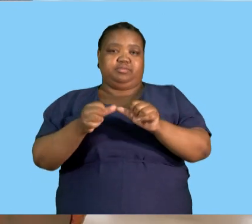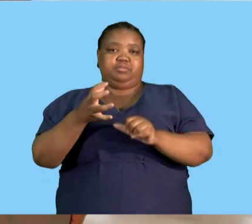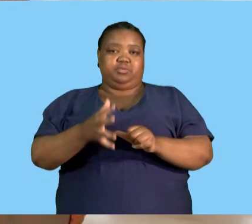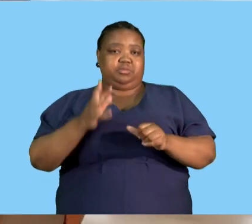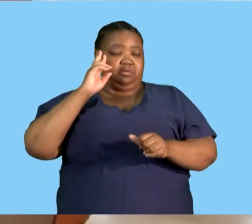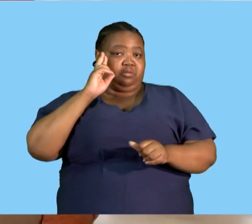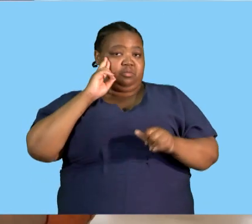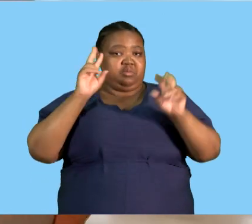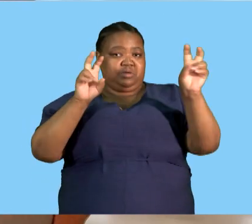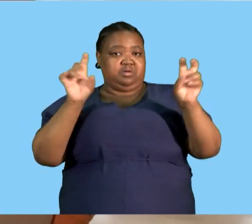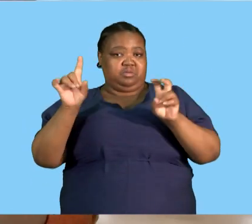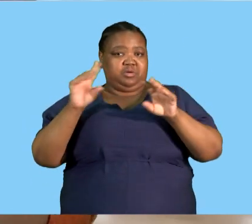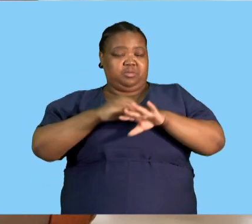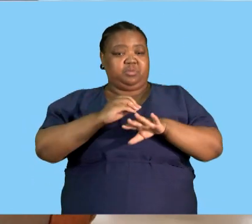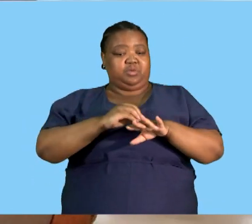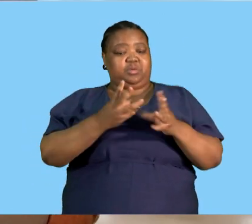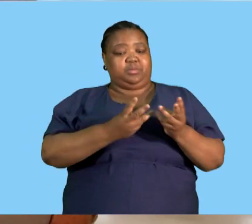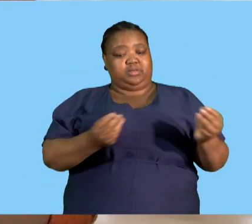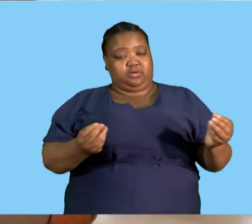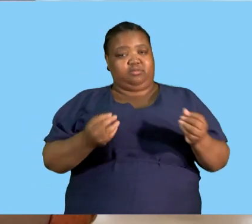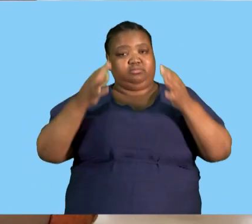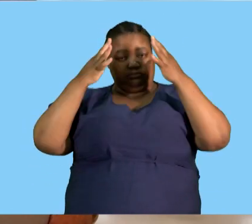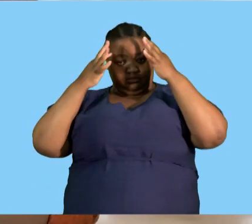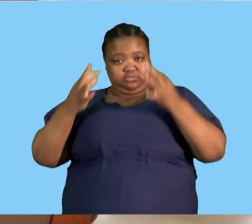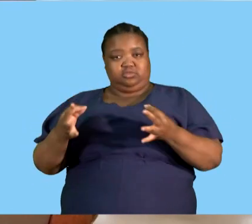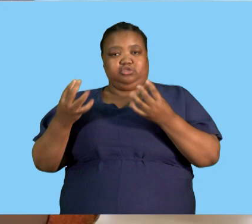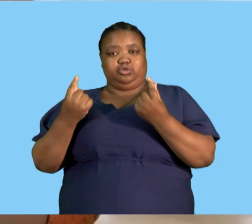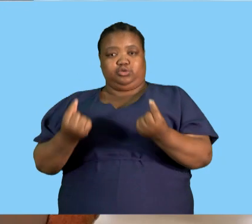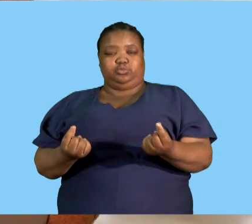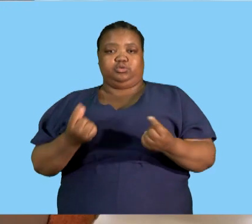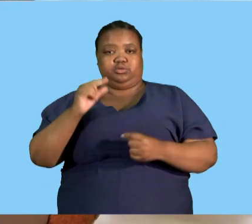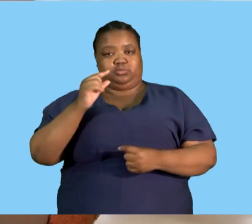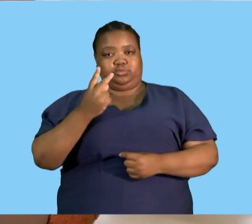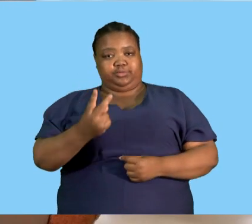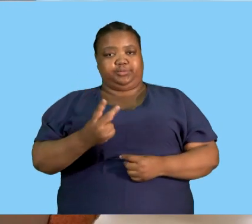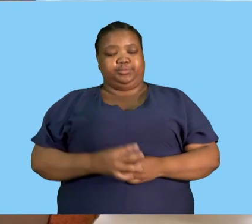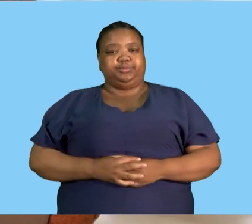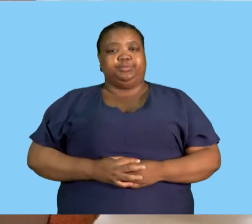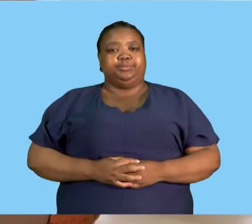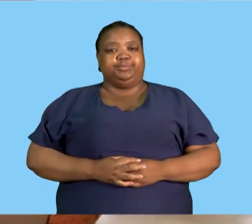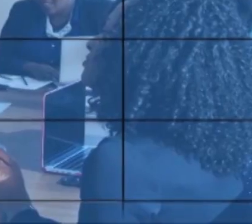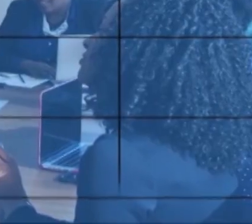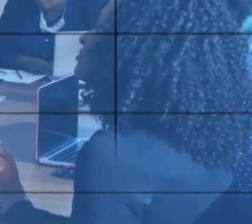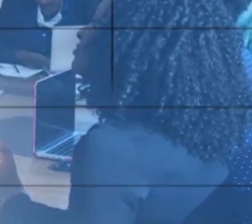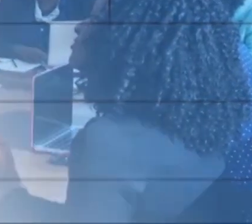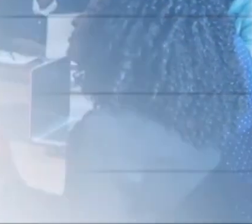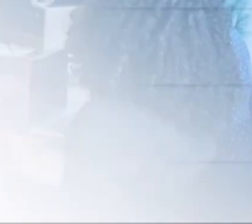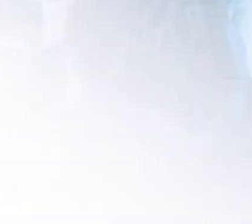come back, we're going to start with everything. Remember, the topic is problem-solving and decision-making. See you just now.